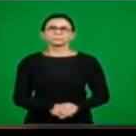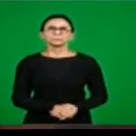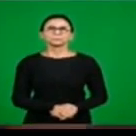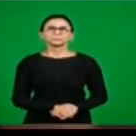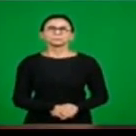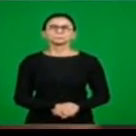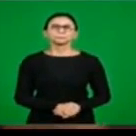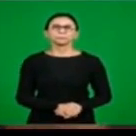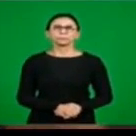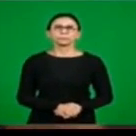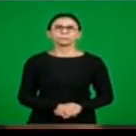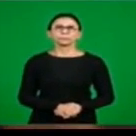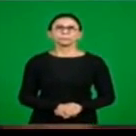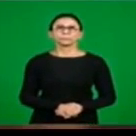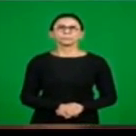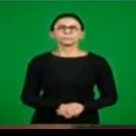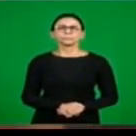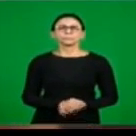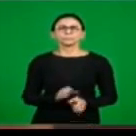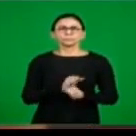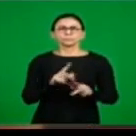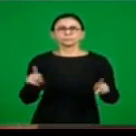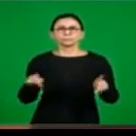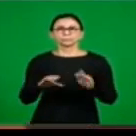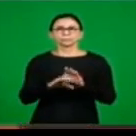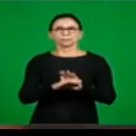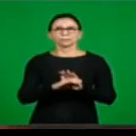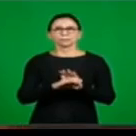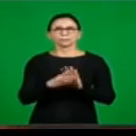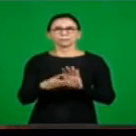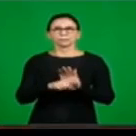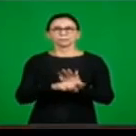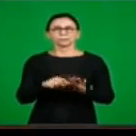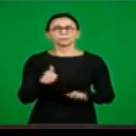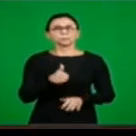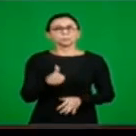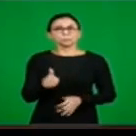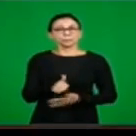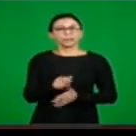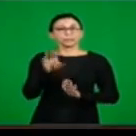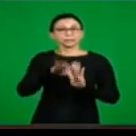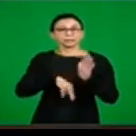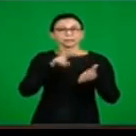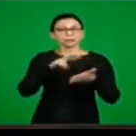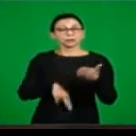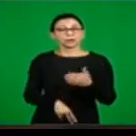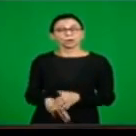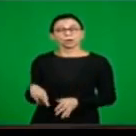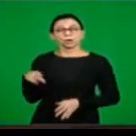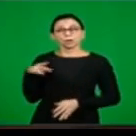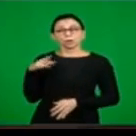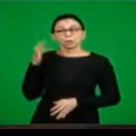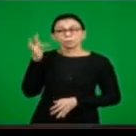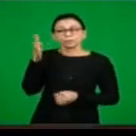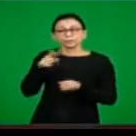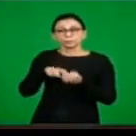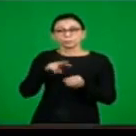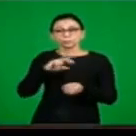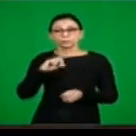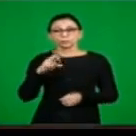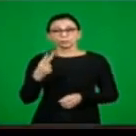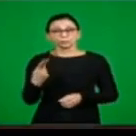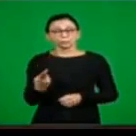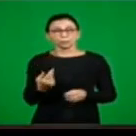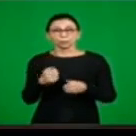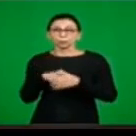life. Text in 3:11. Revelation 3:11. So you can read the text. Behold,